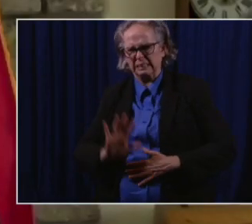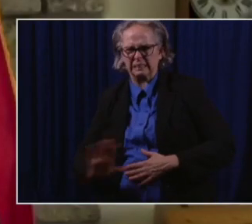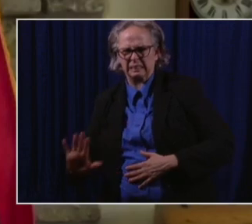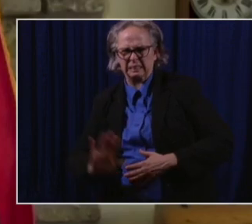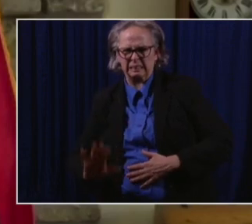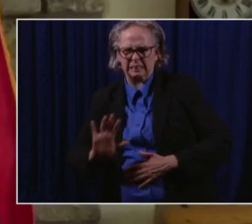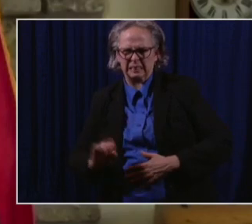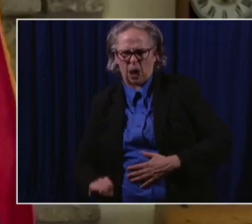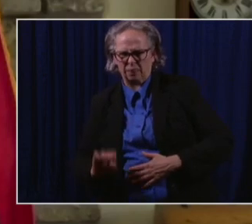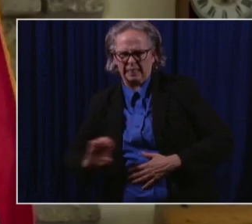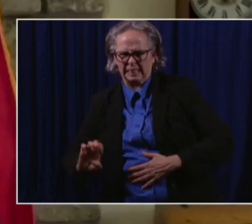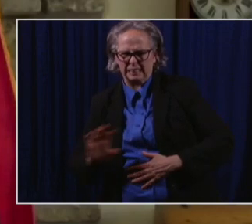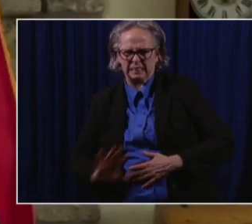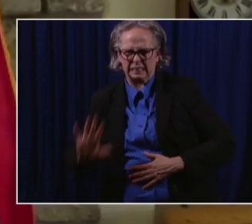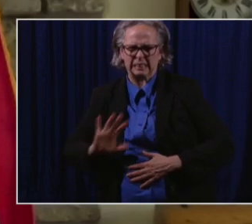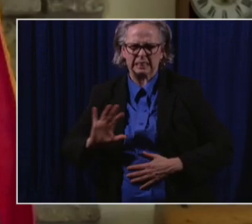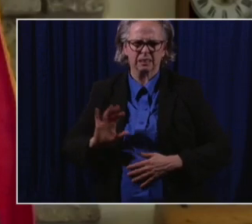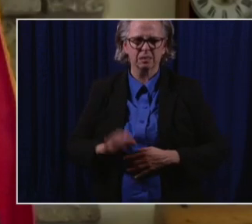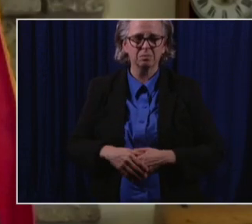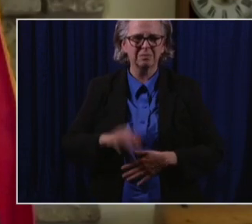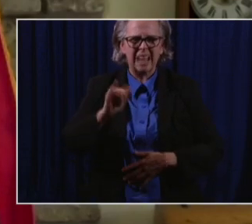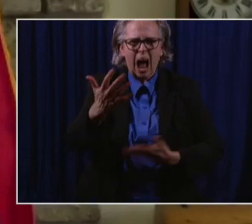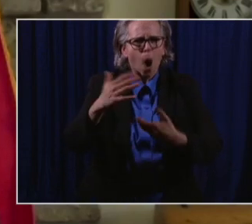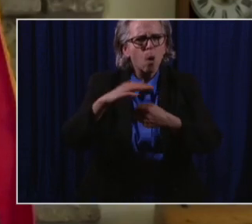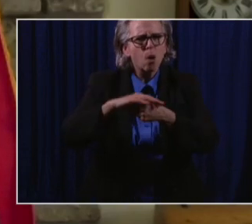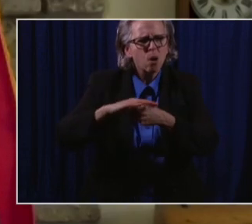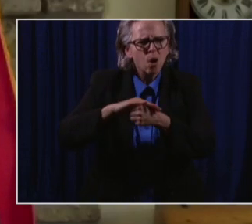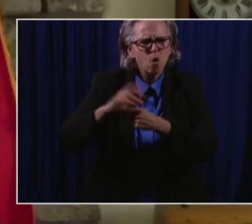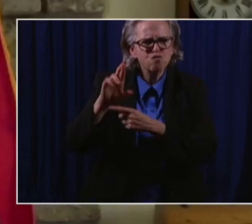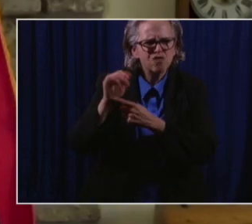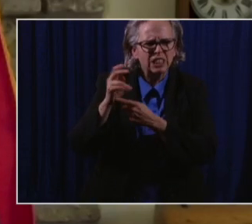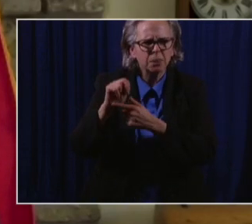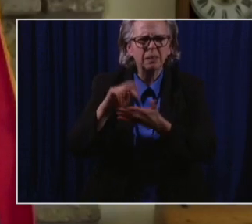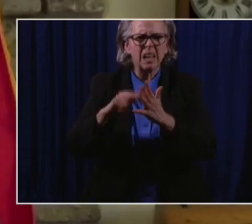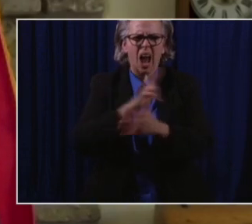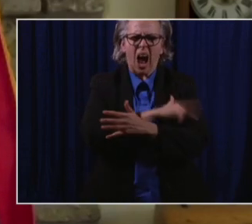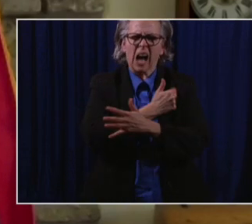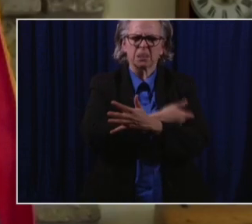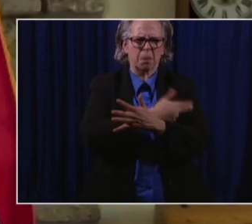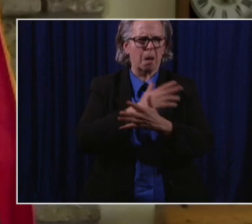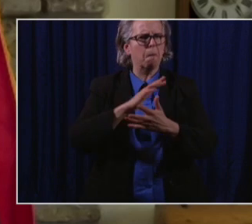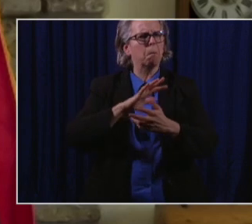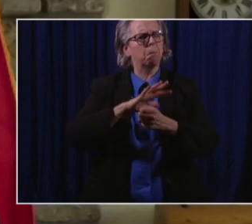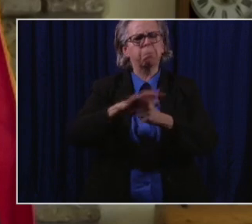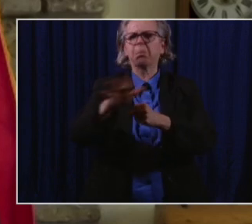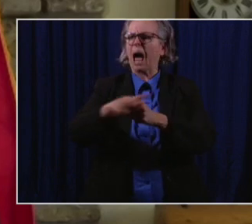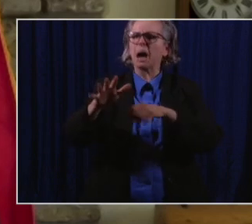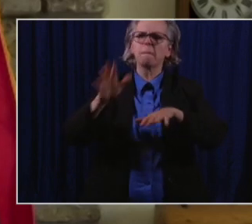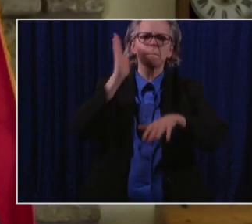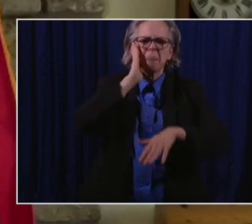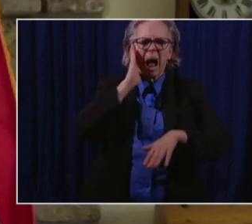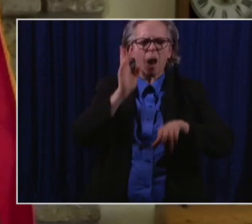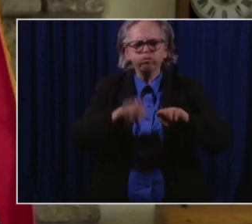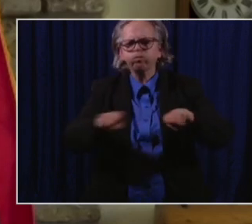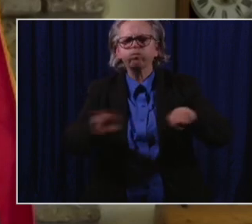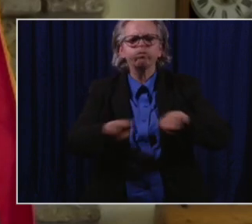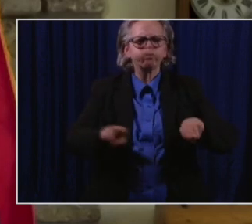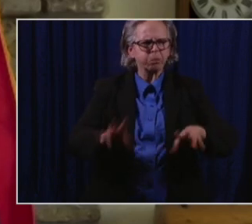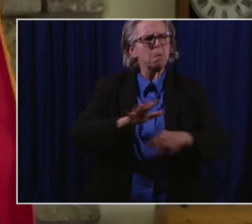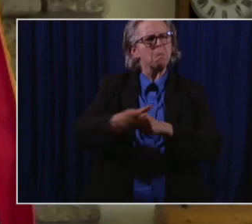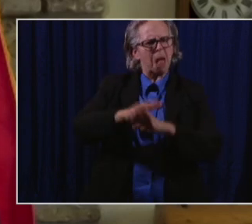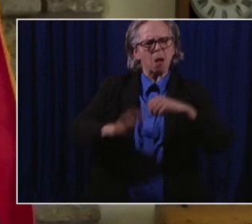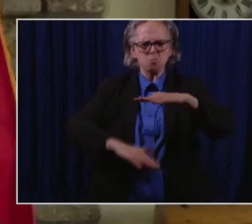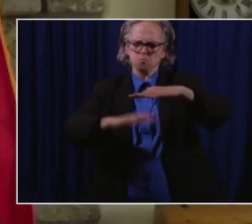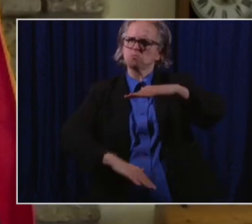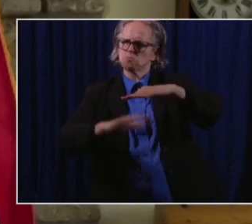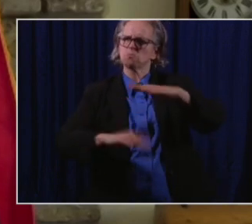have adequate capacity remaining in the hospitals. We're certainly keeping a close eye on it, but we are okay. But